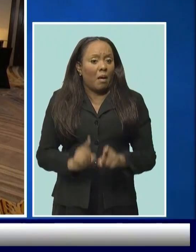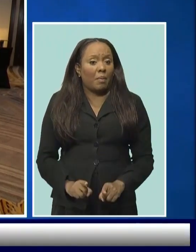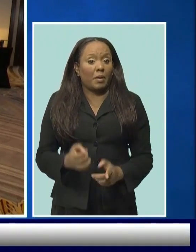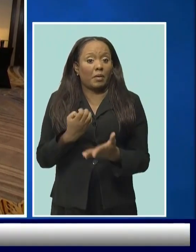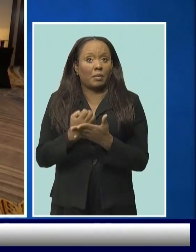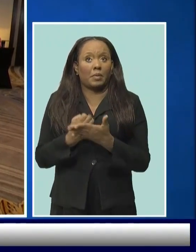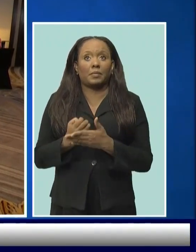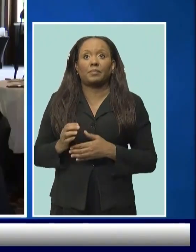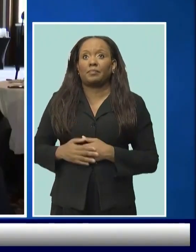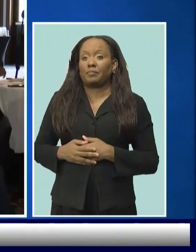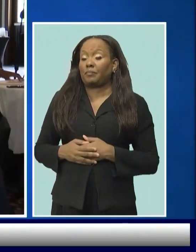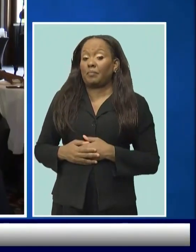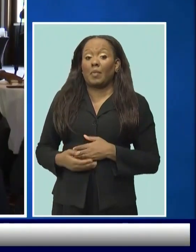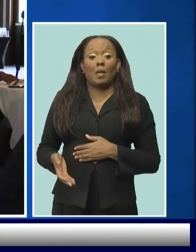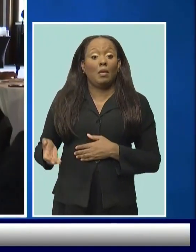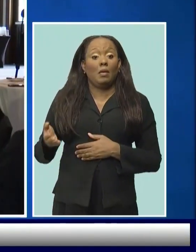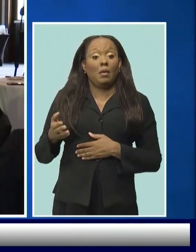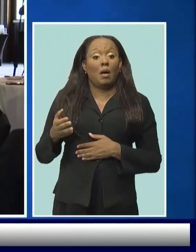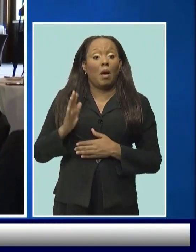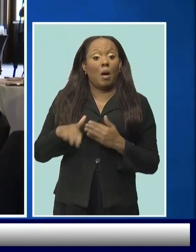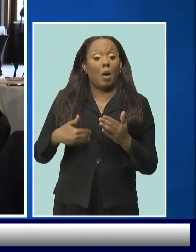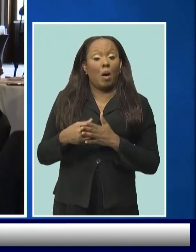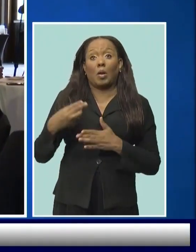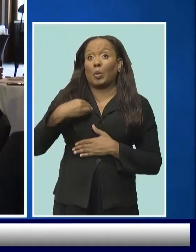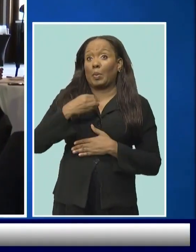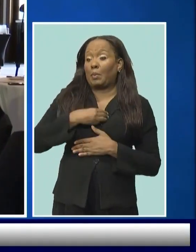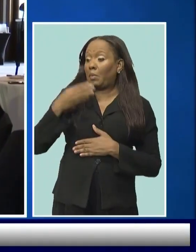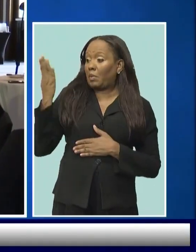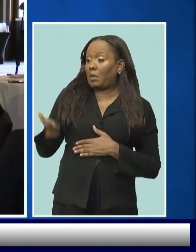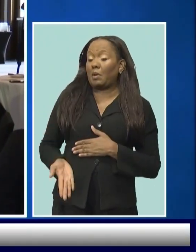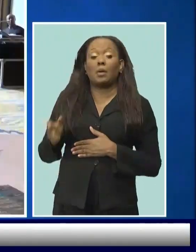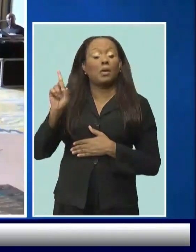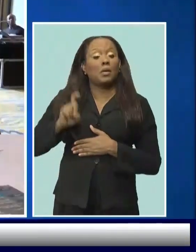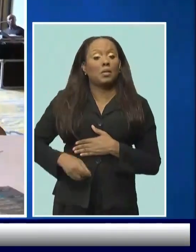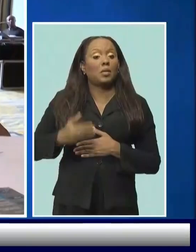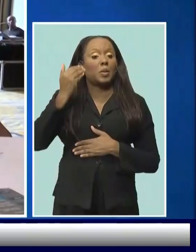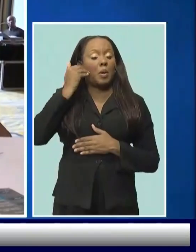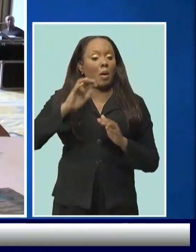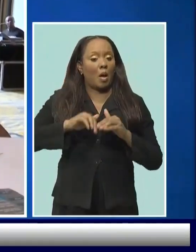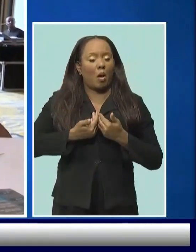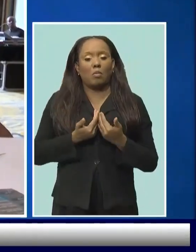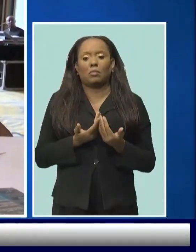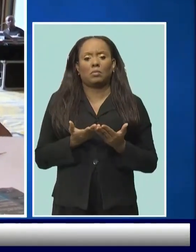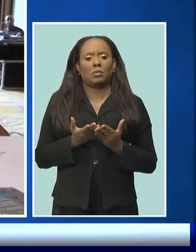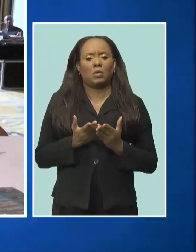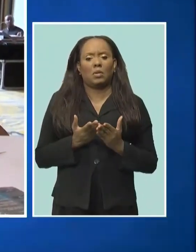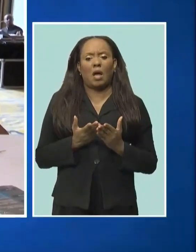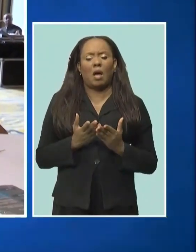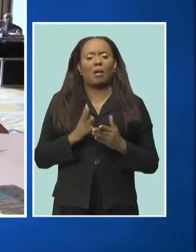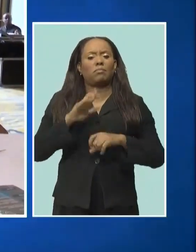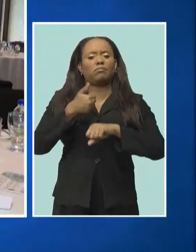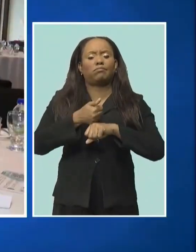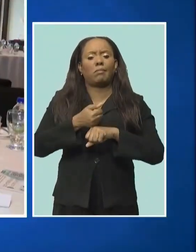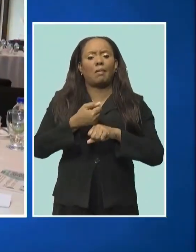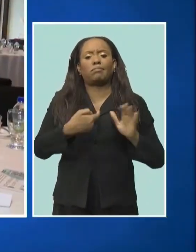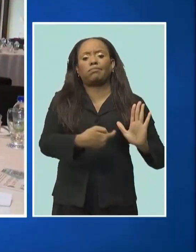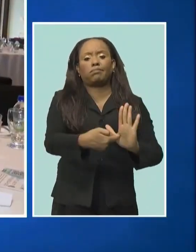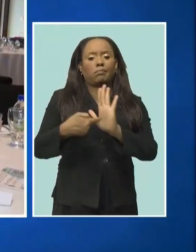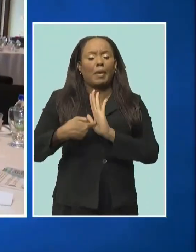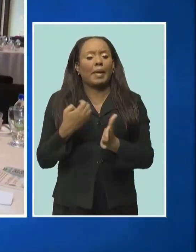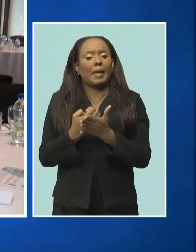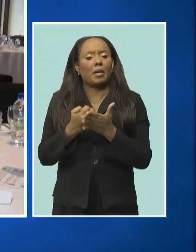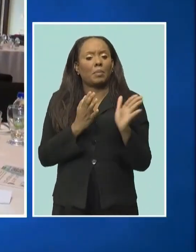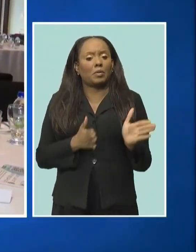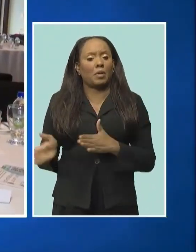been reminded of the role its members can play in helping map out economic strategy for Barbados. Minister in the Ministry of Finance,